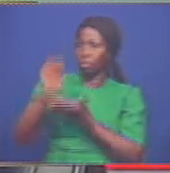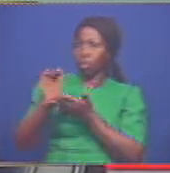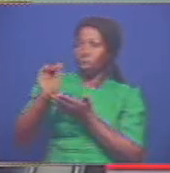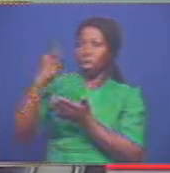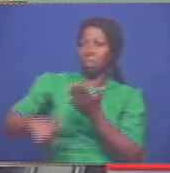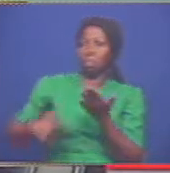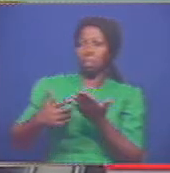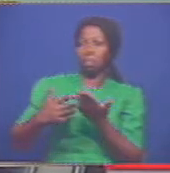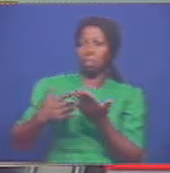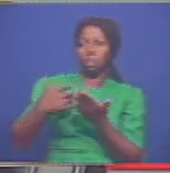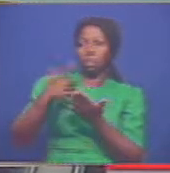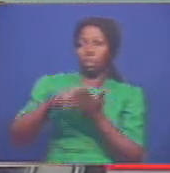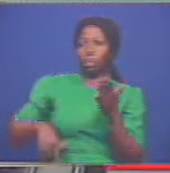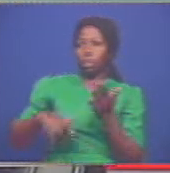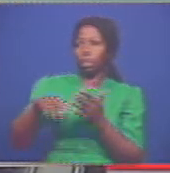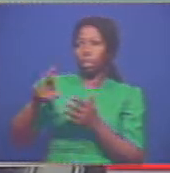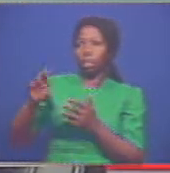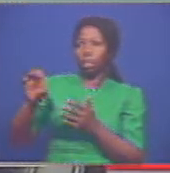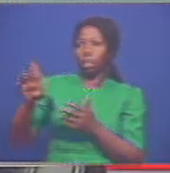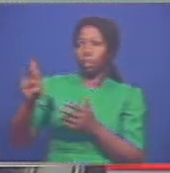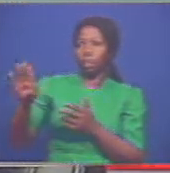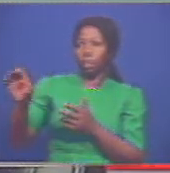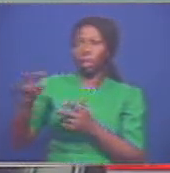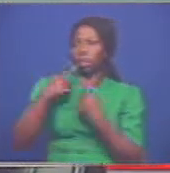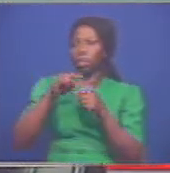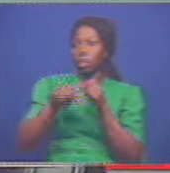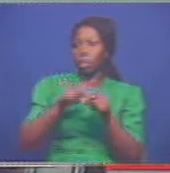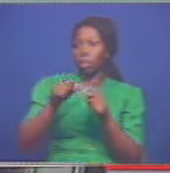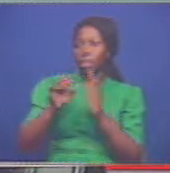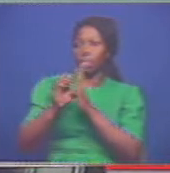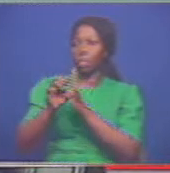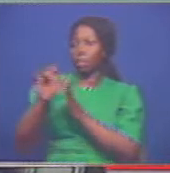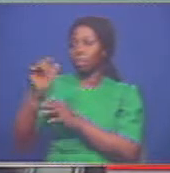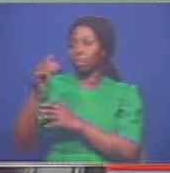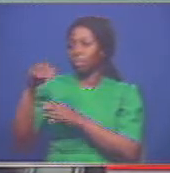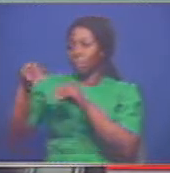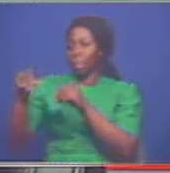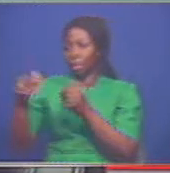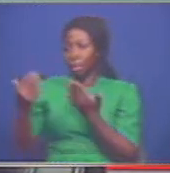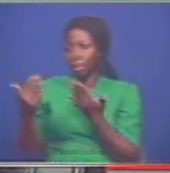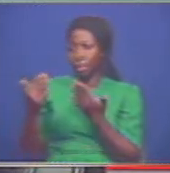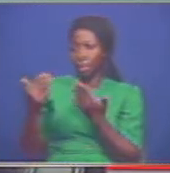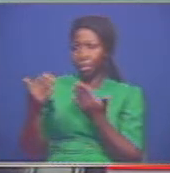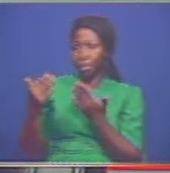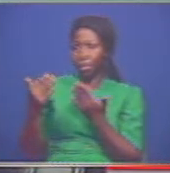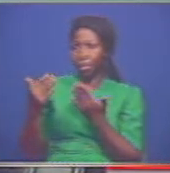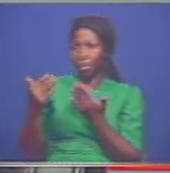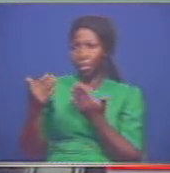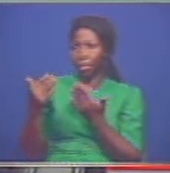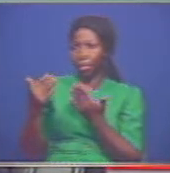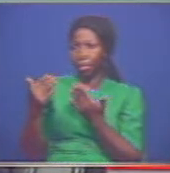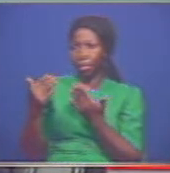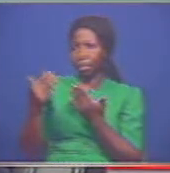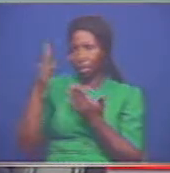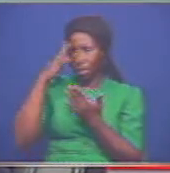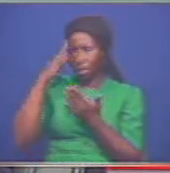what the Reuben was talking about, the cement. You look even, if do you know it is importing a cement from